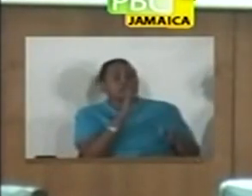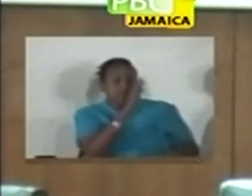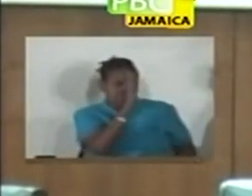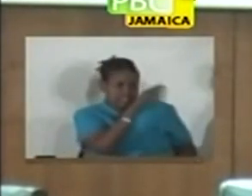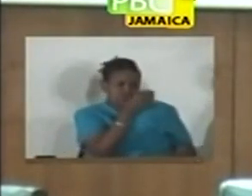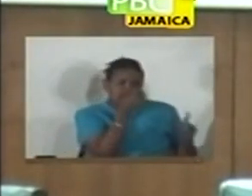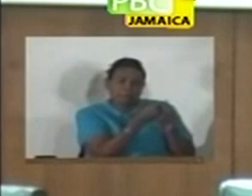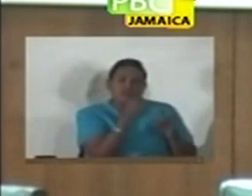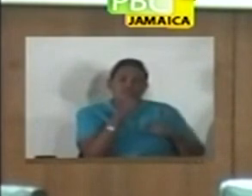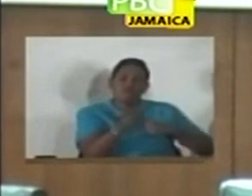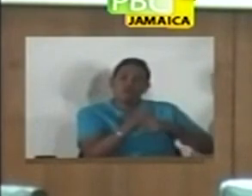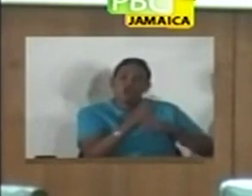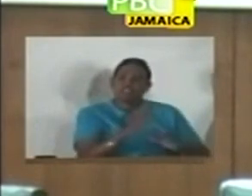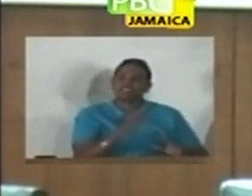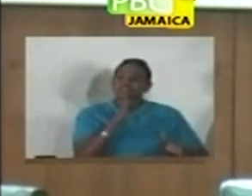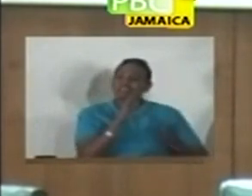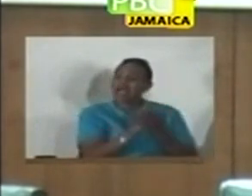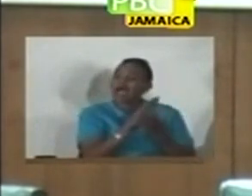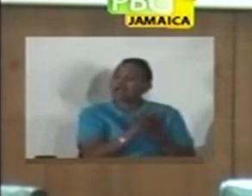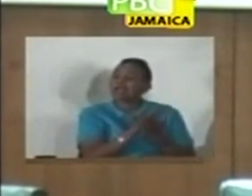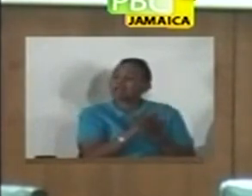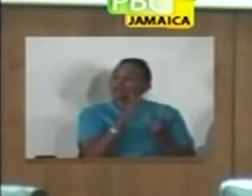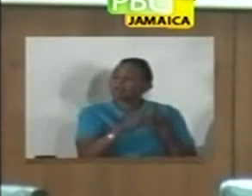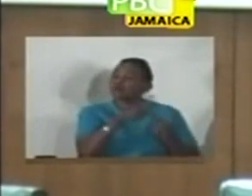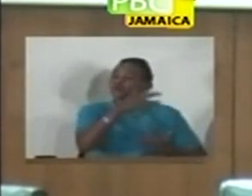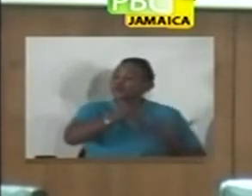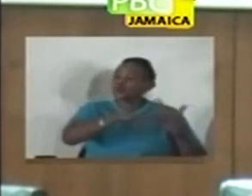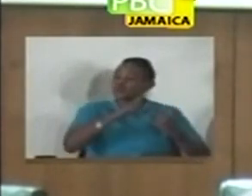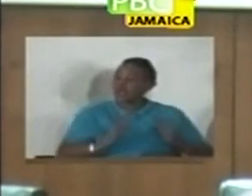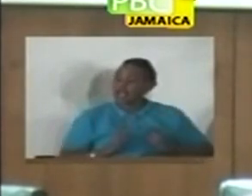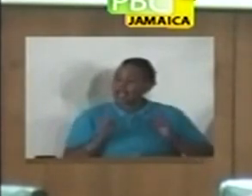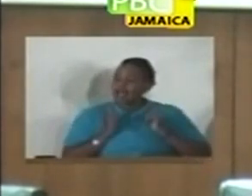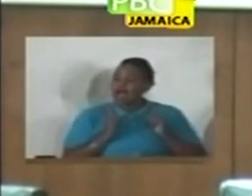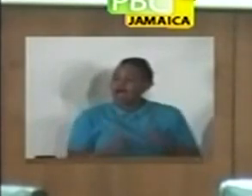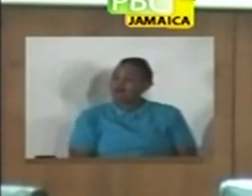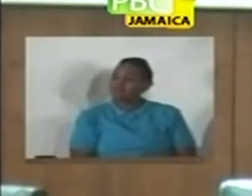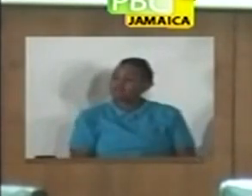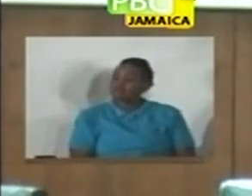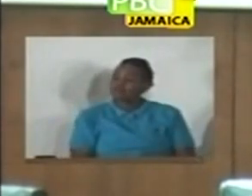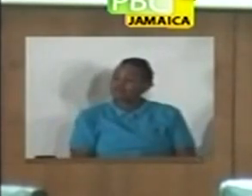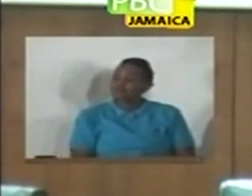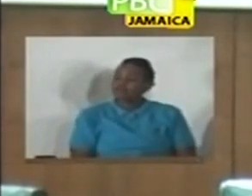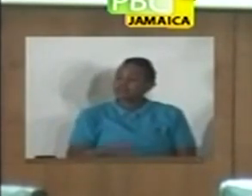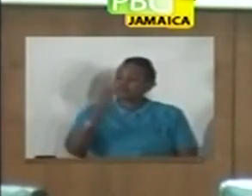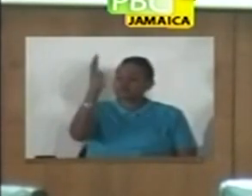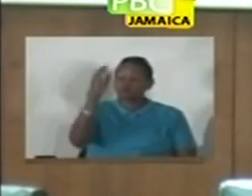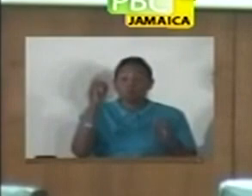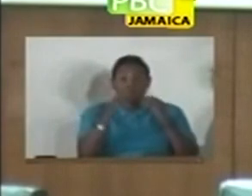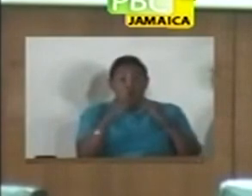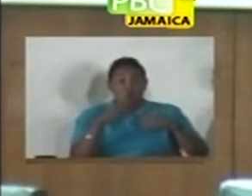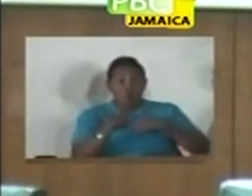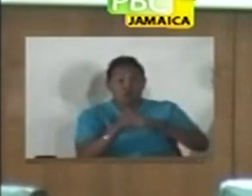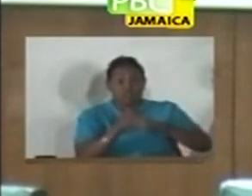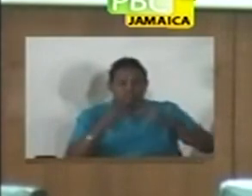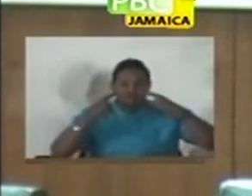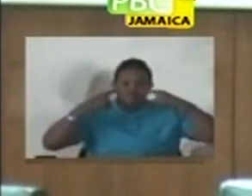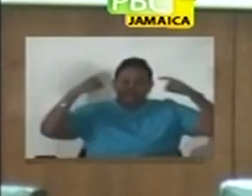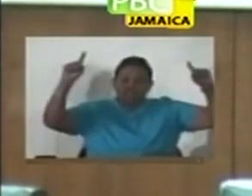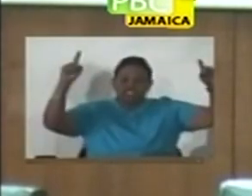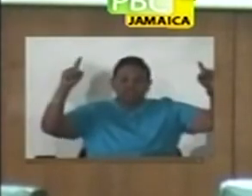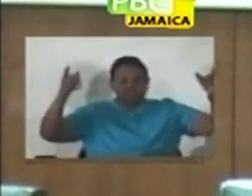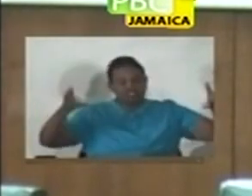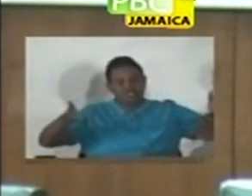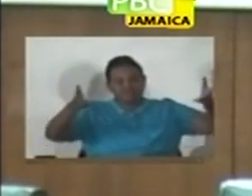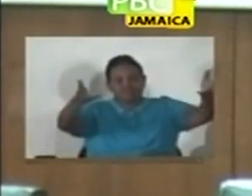of productivity in their academic and social life. Mr. Speaker, with greater productivity, we are putting prosperity in the palm of